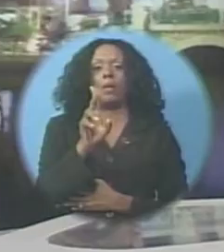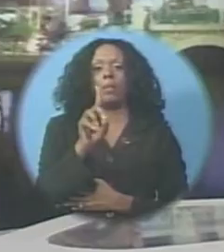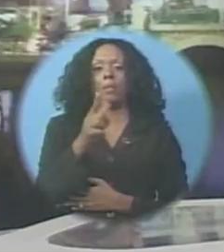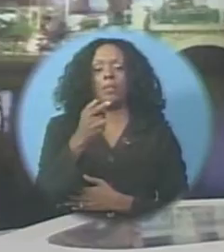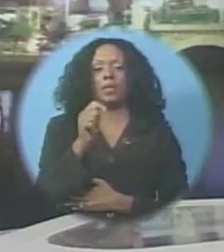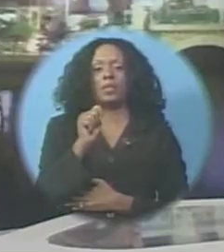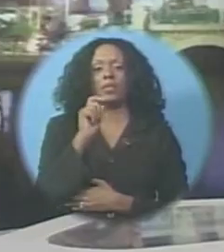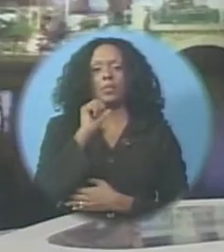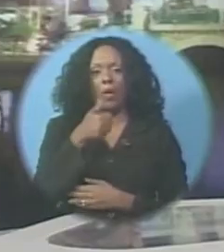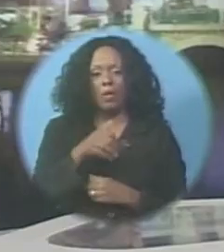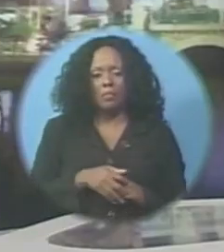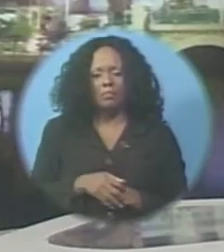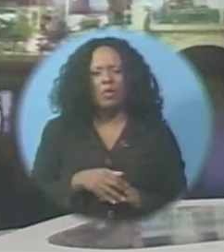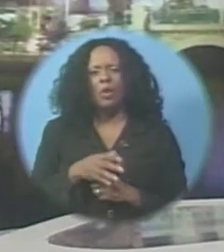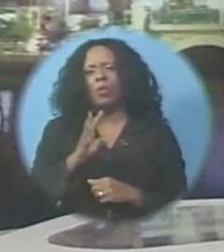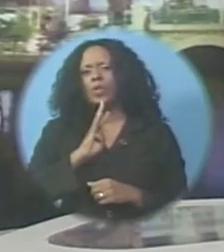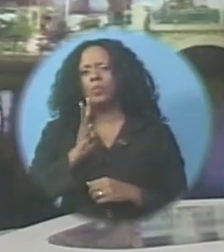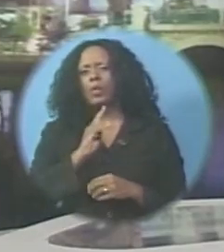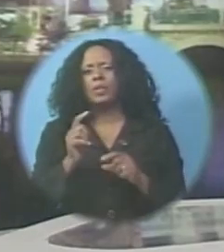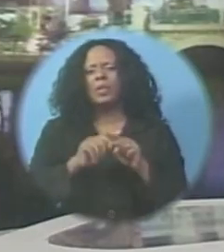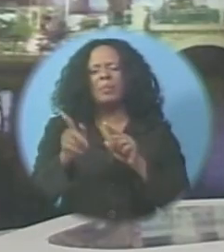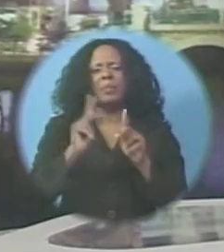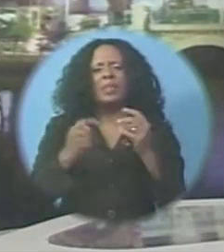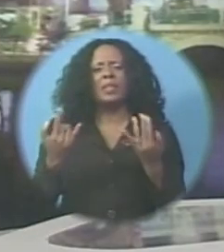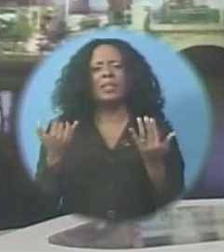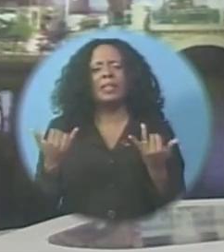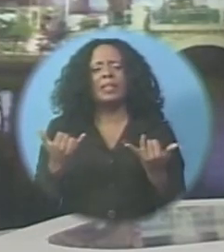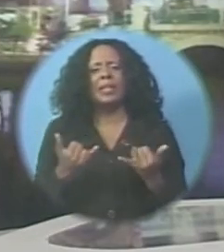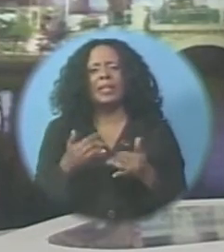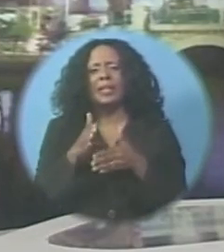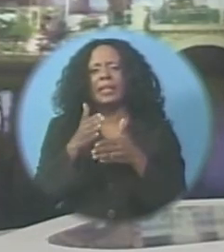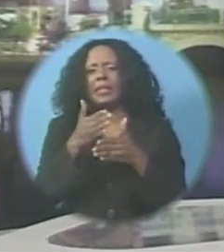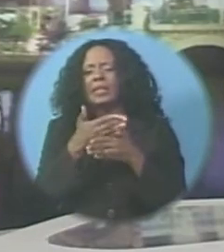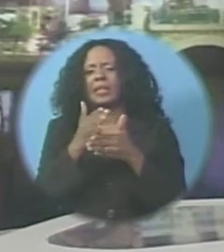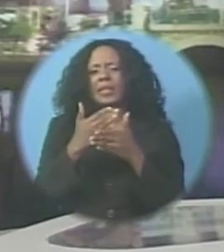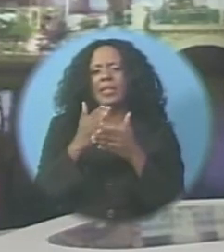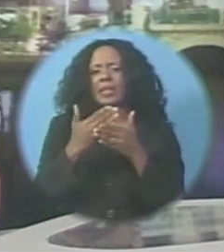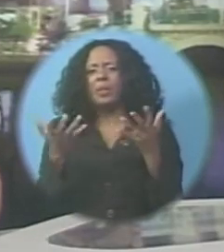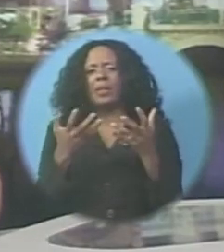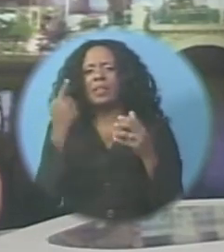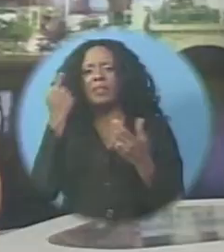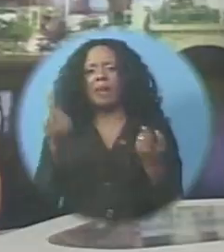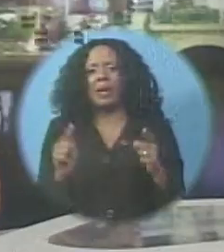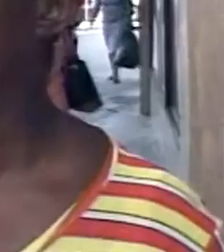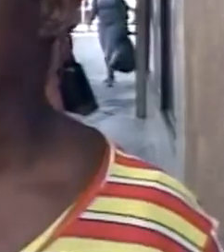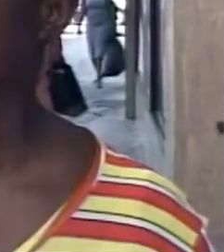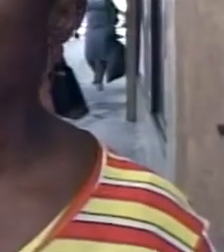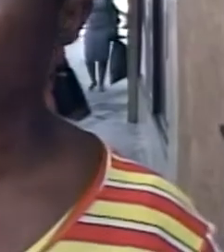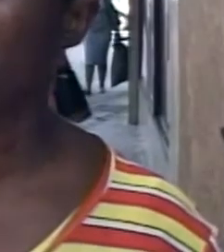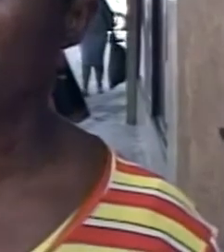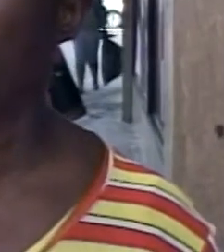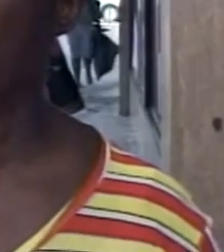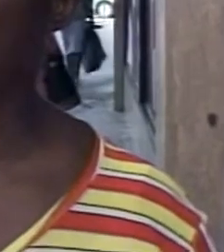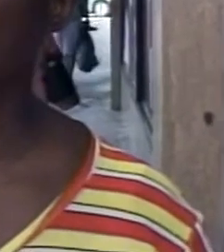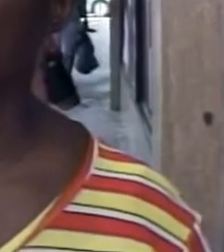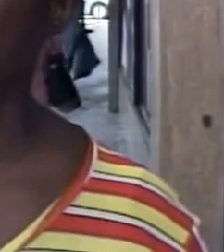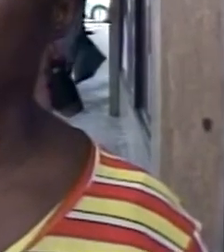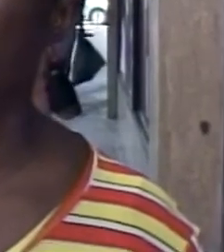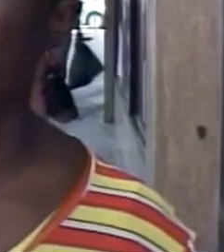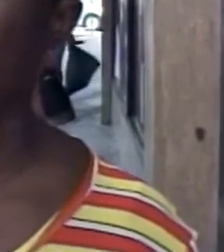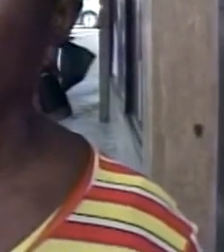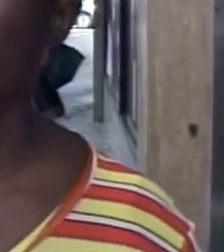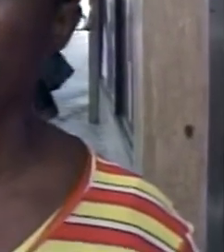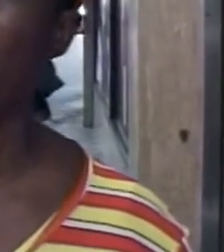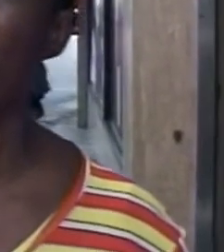News spoke to a number of people in the city today who shared their expectations. I feel that they should think about the